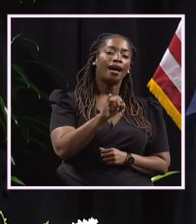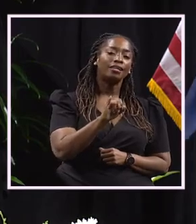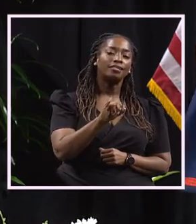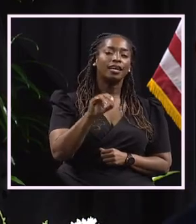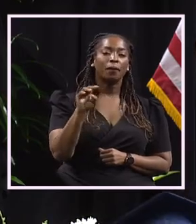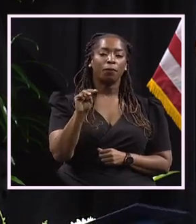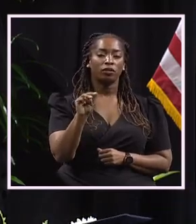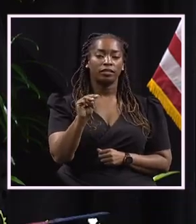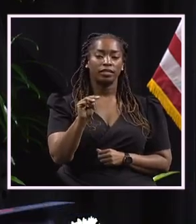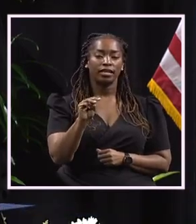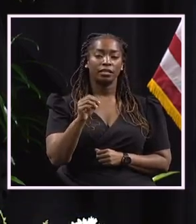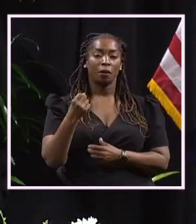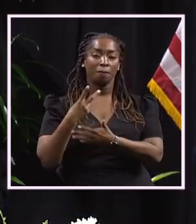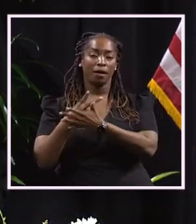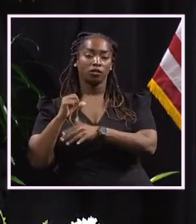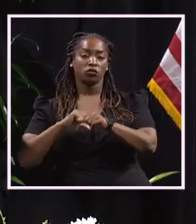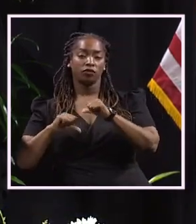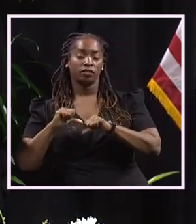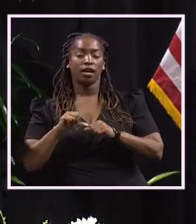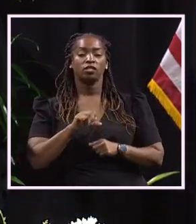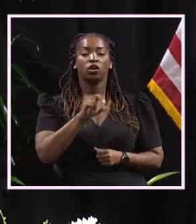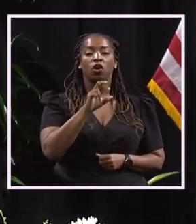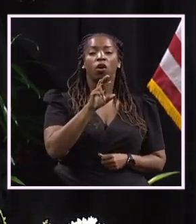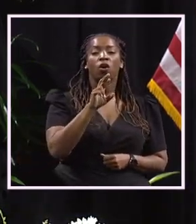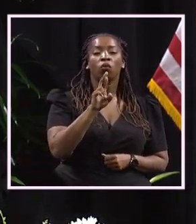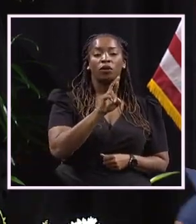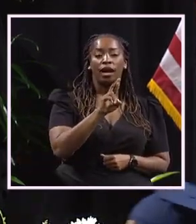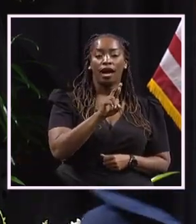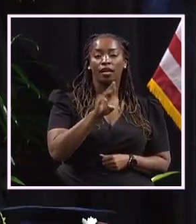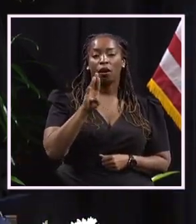Science. Brianna Barron.